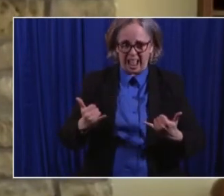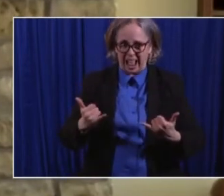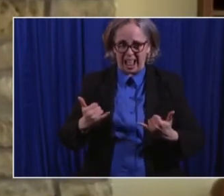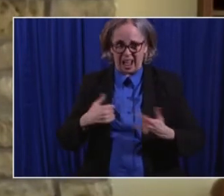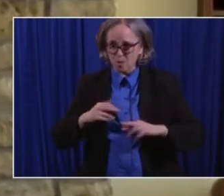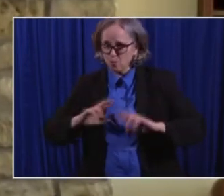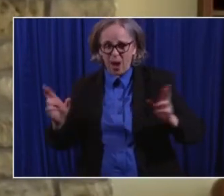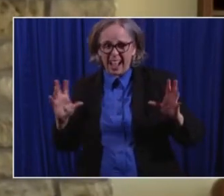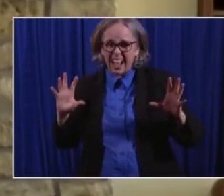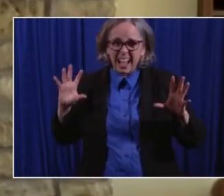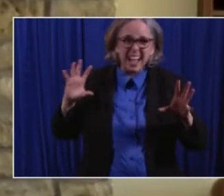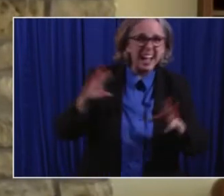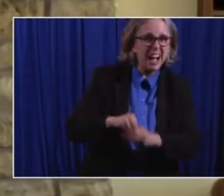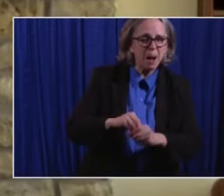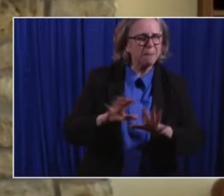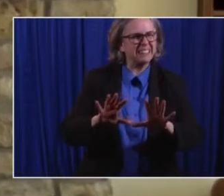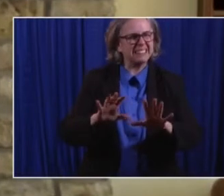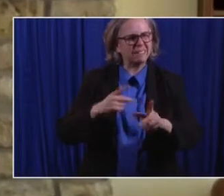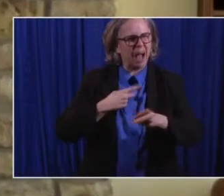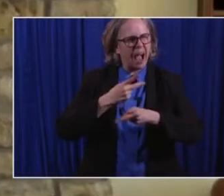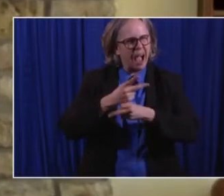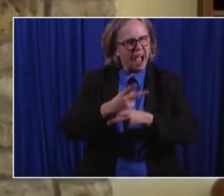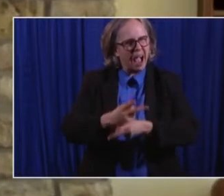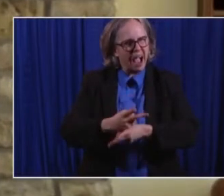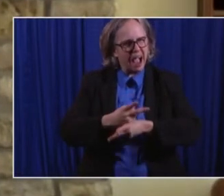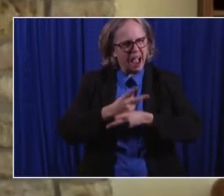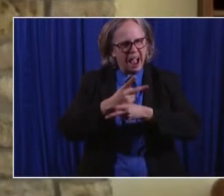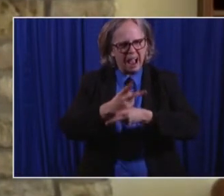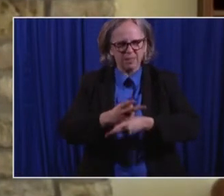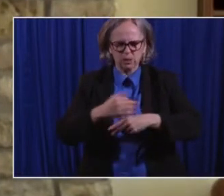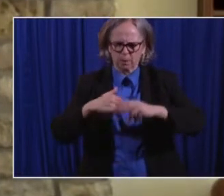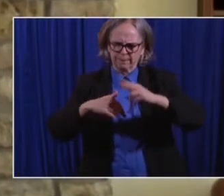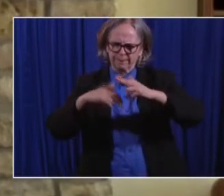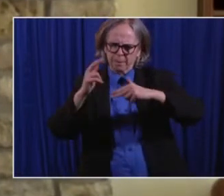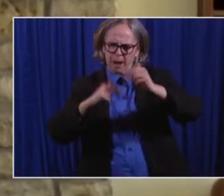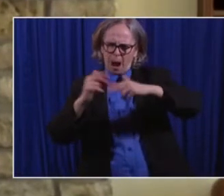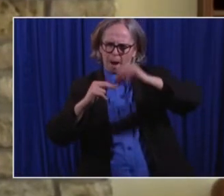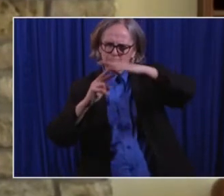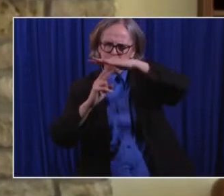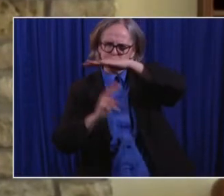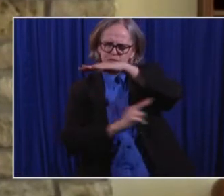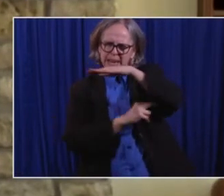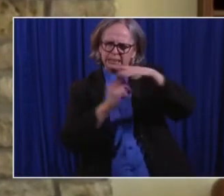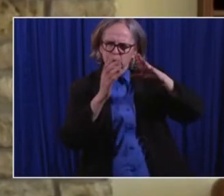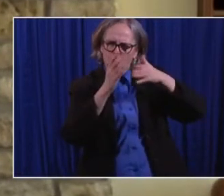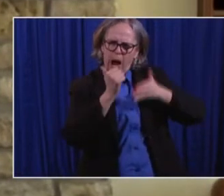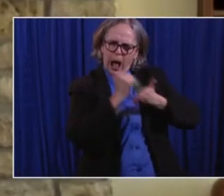take the bridge. And the bridge is really built on two things.